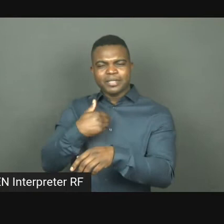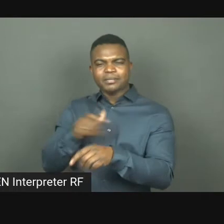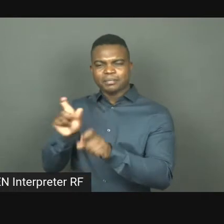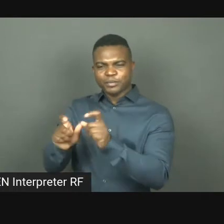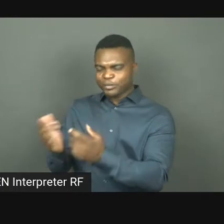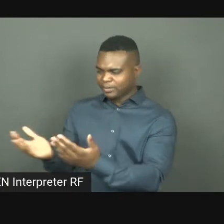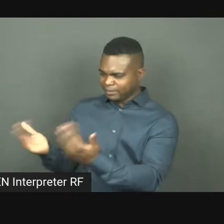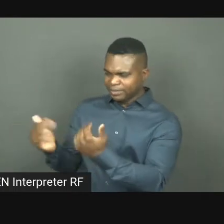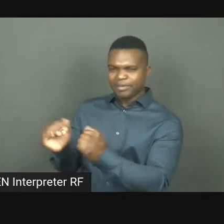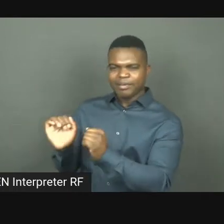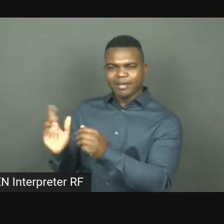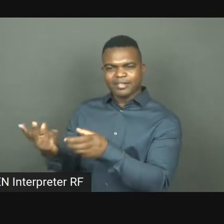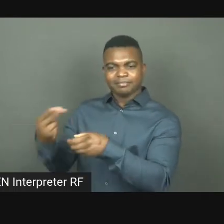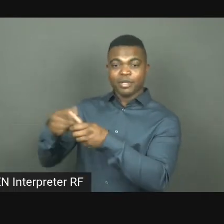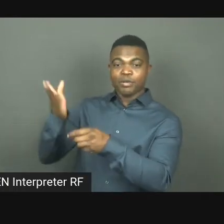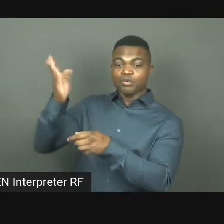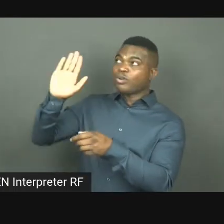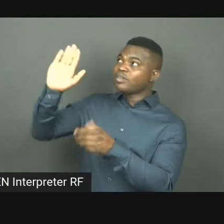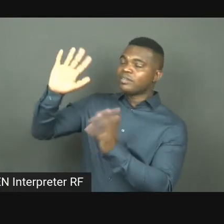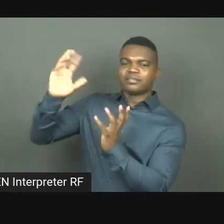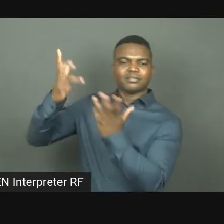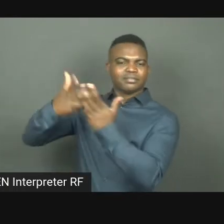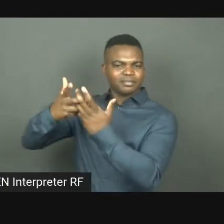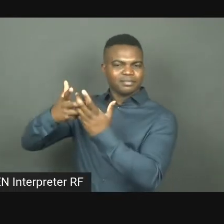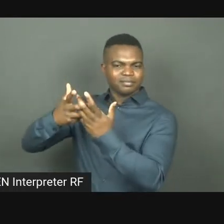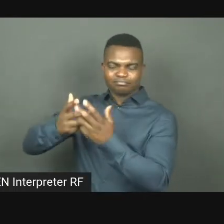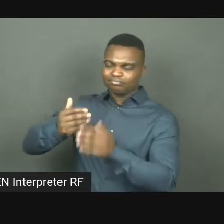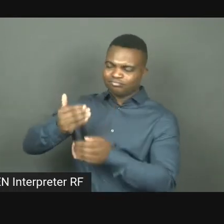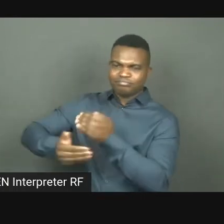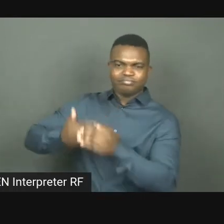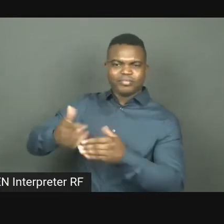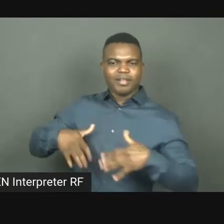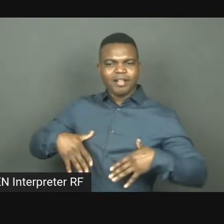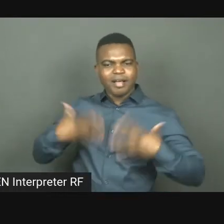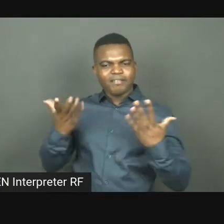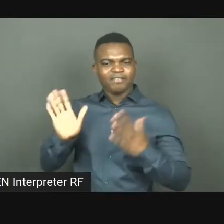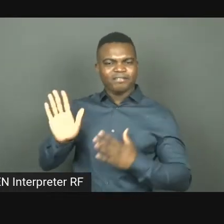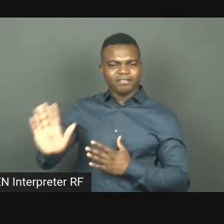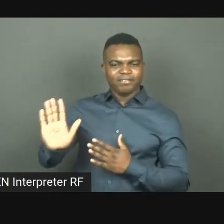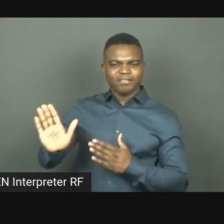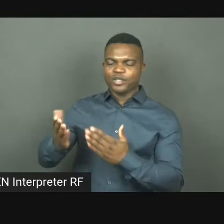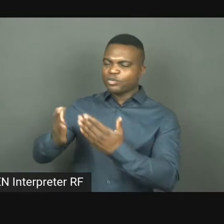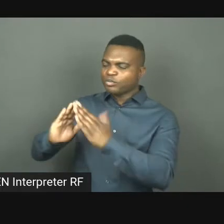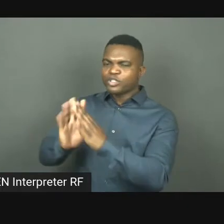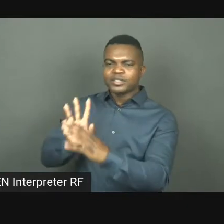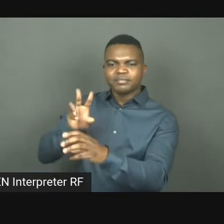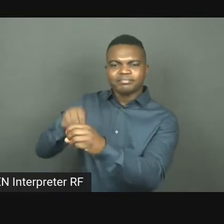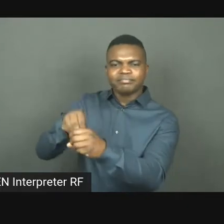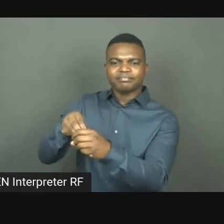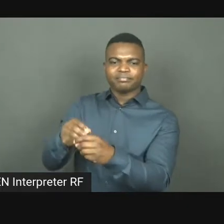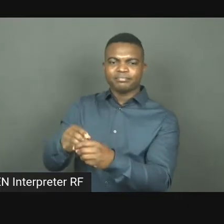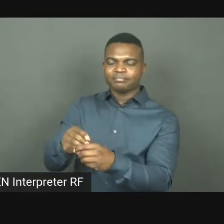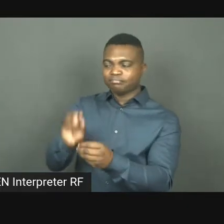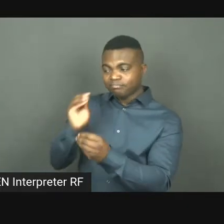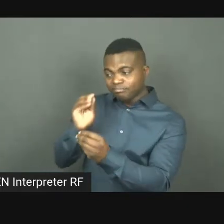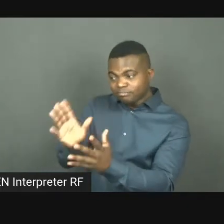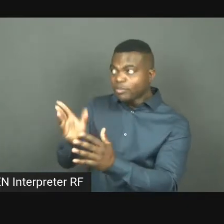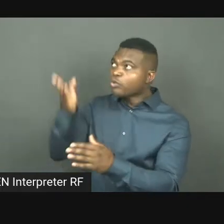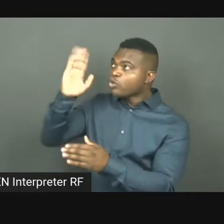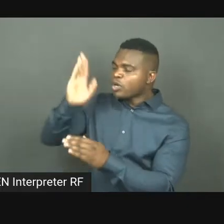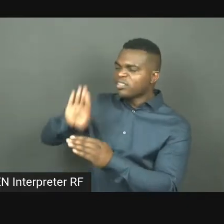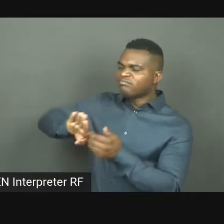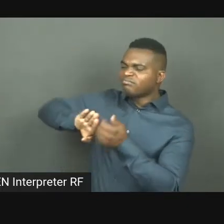nothing about us without us. And that's a refusal to accept any kind of dehumanizing lie that comes